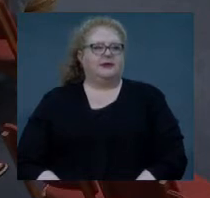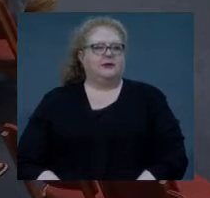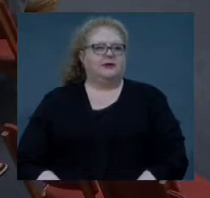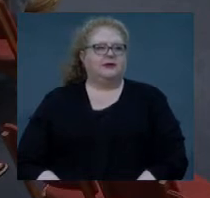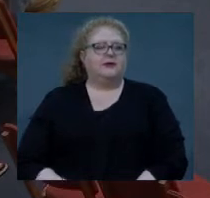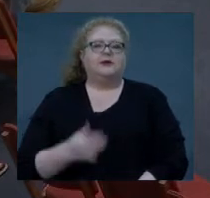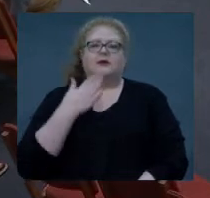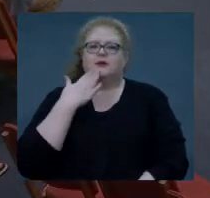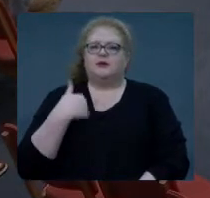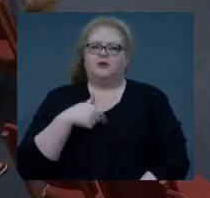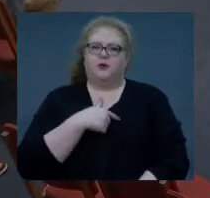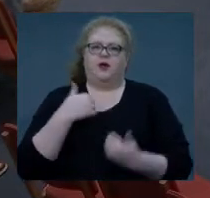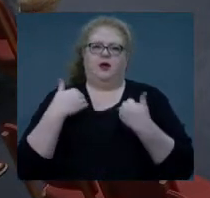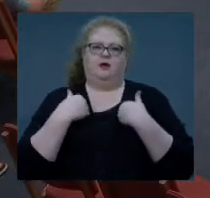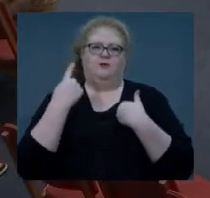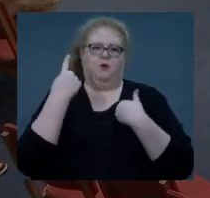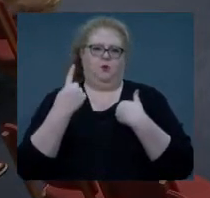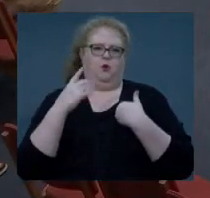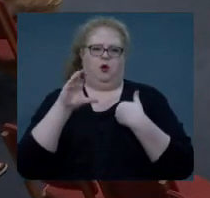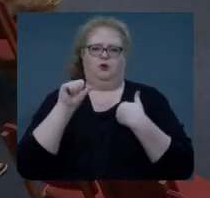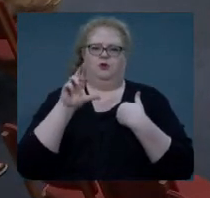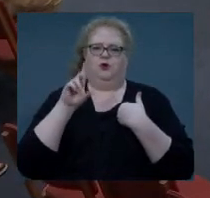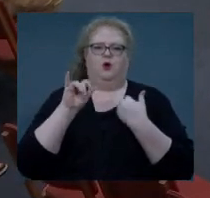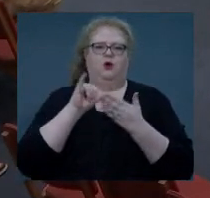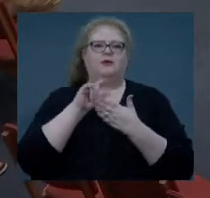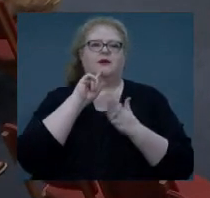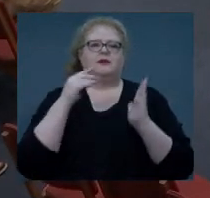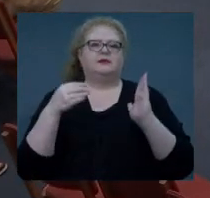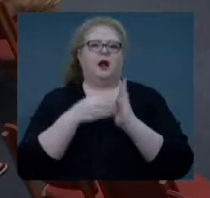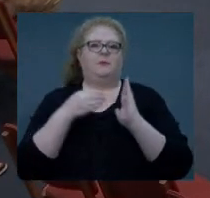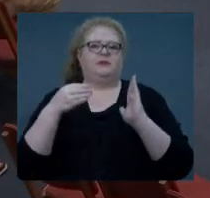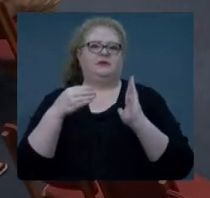Thank you. We have one card in opposition